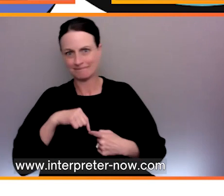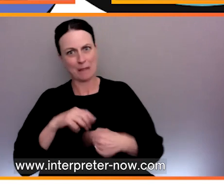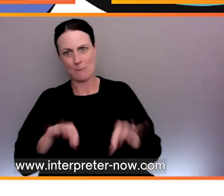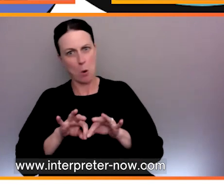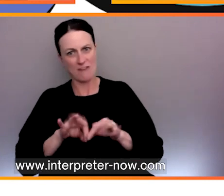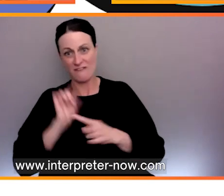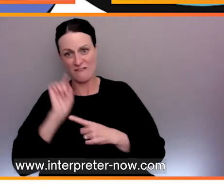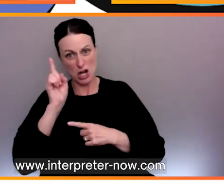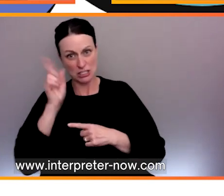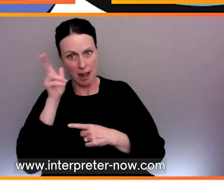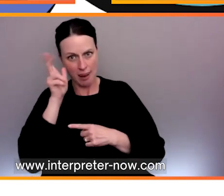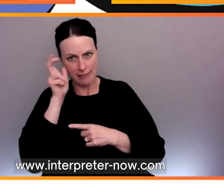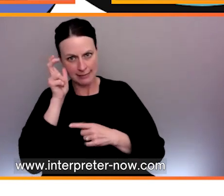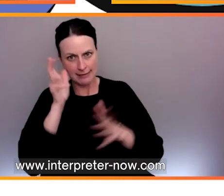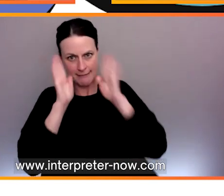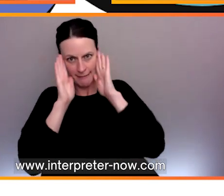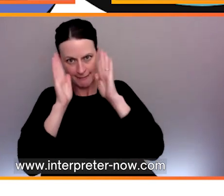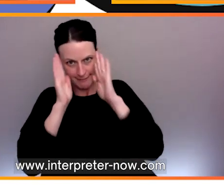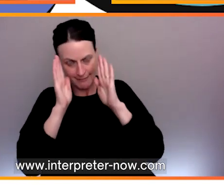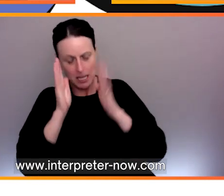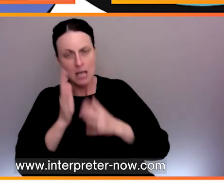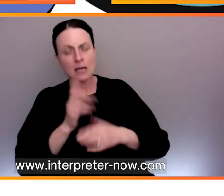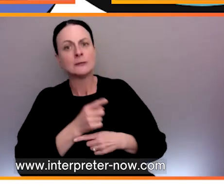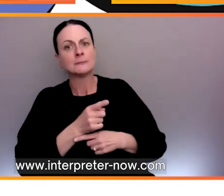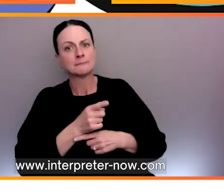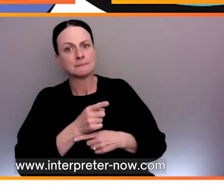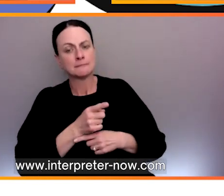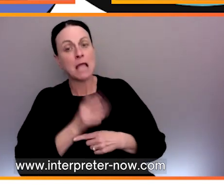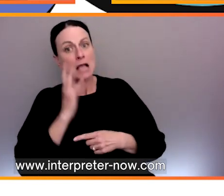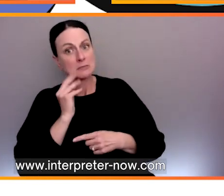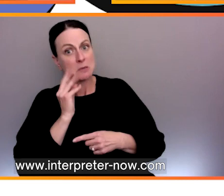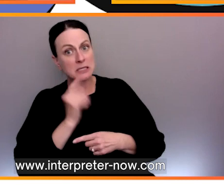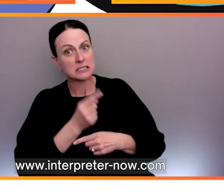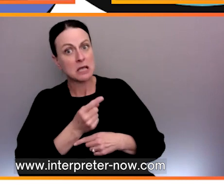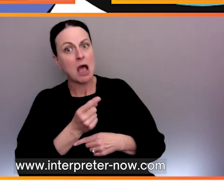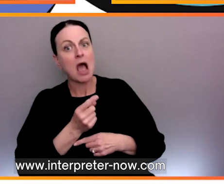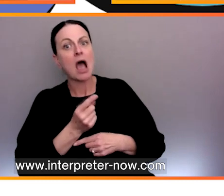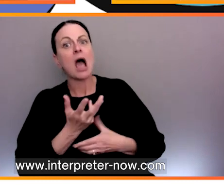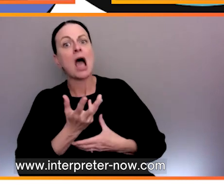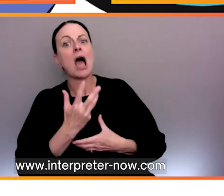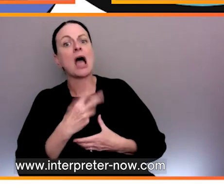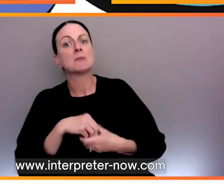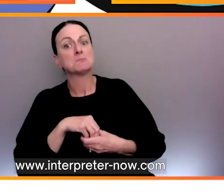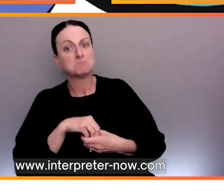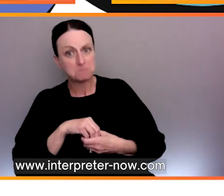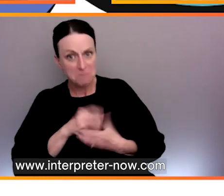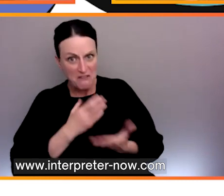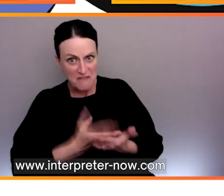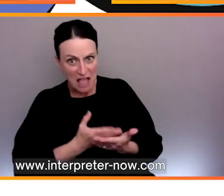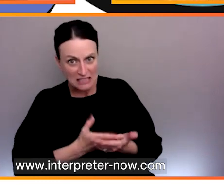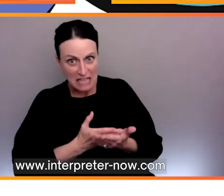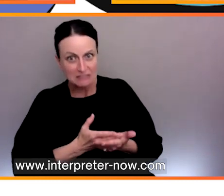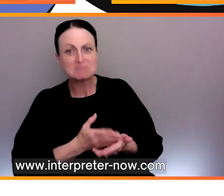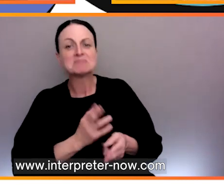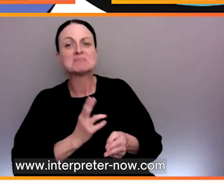that person's experience in as truth. That's right. And to validate that. And then also when